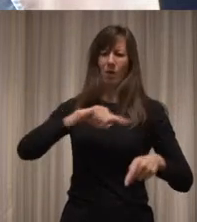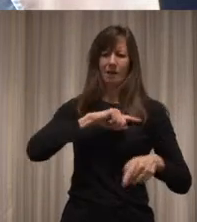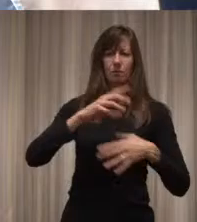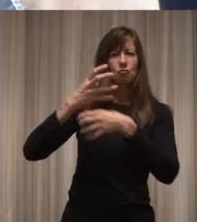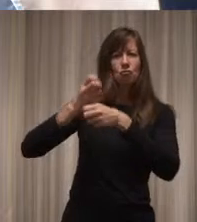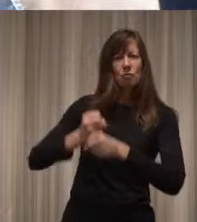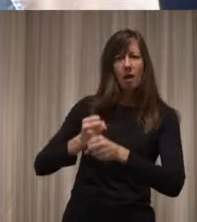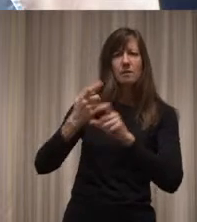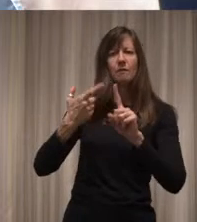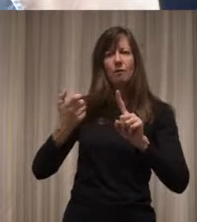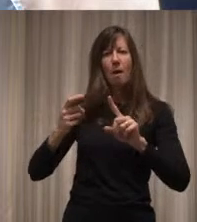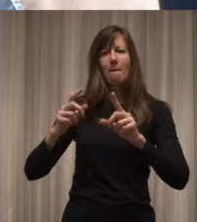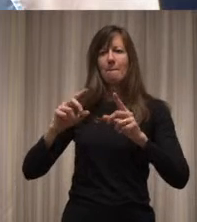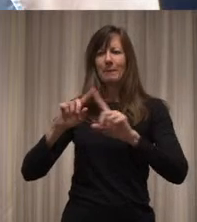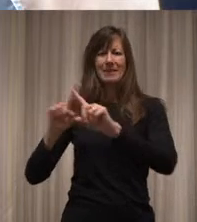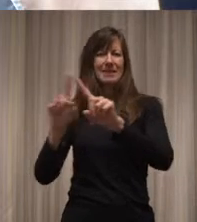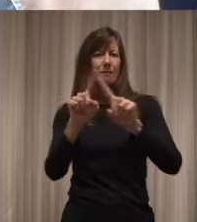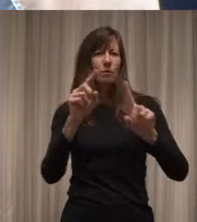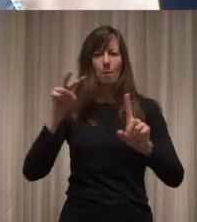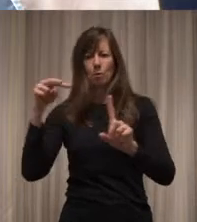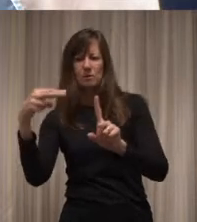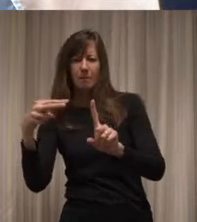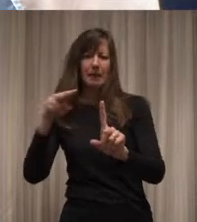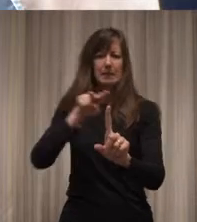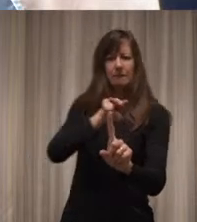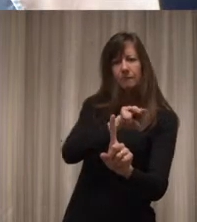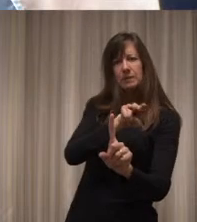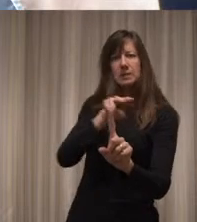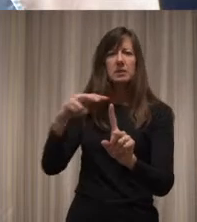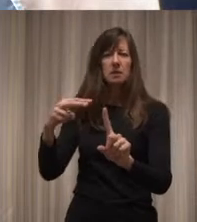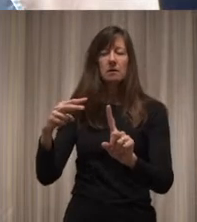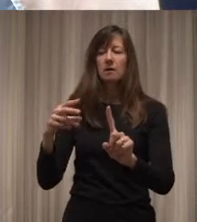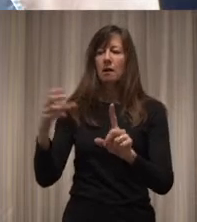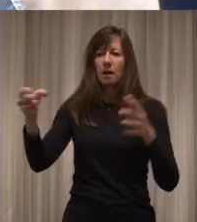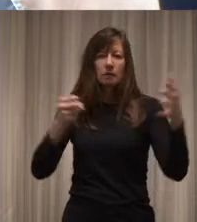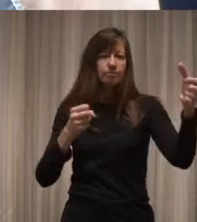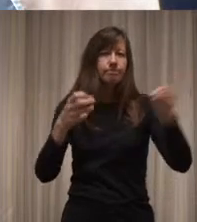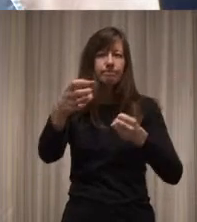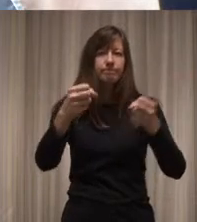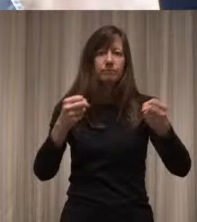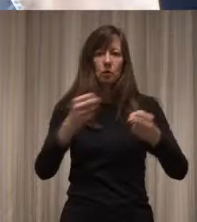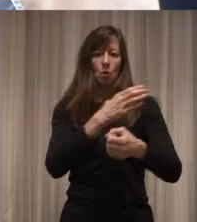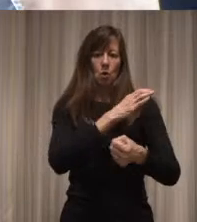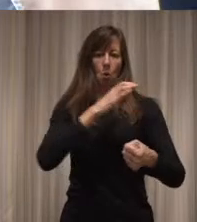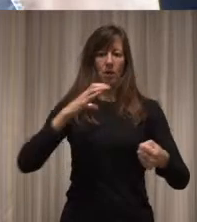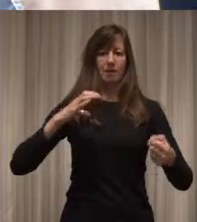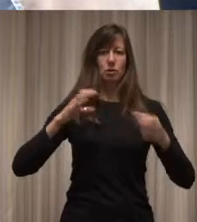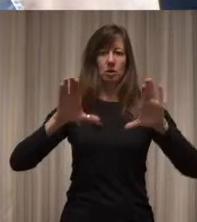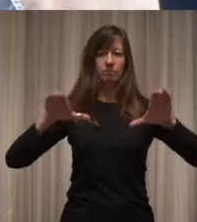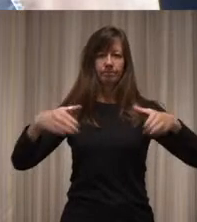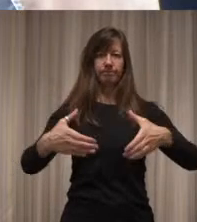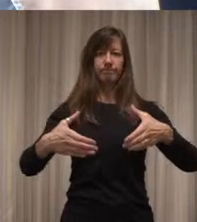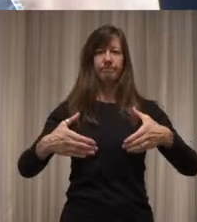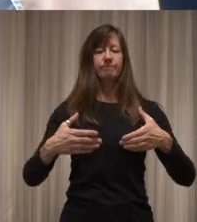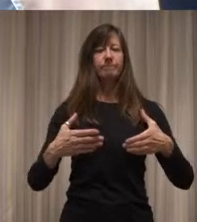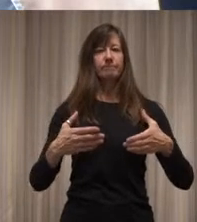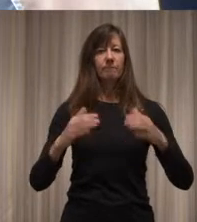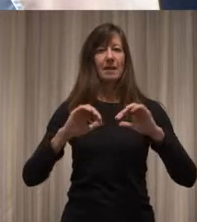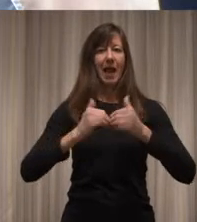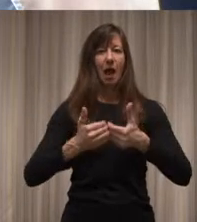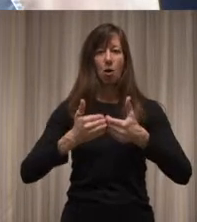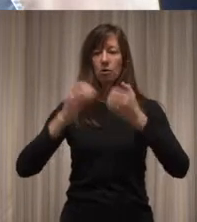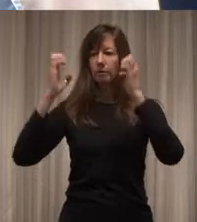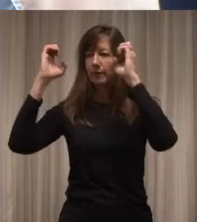perspectives who are going to be able to help us get this out safely, to build trust and confidence in the vaccine, and to build trust and confidence in